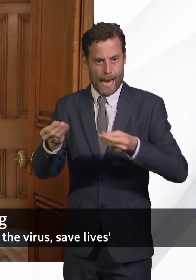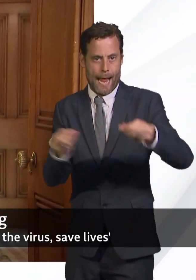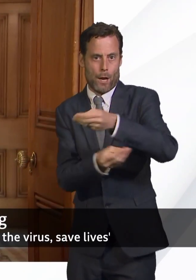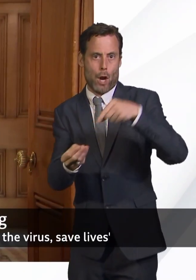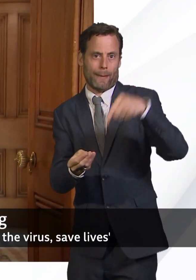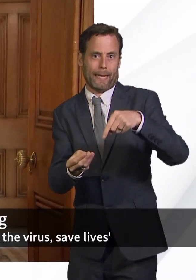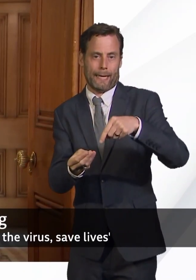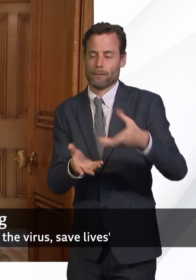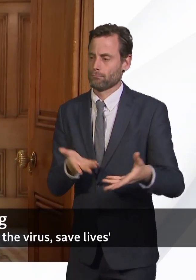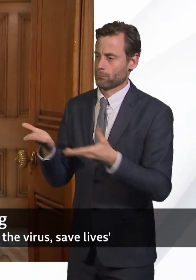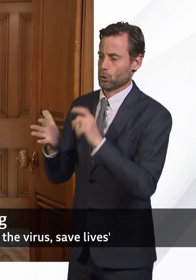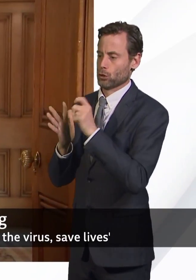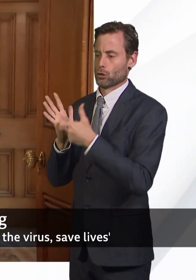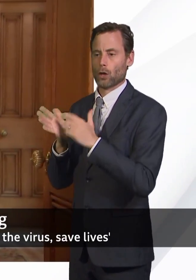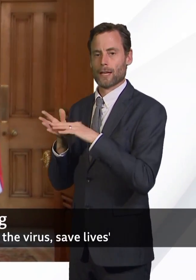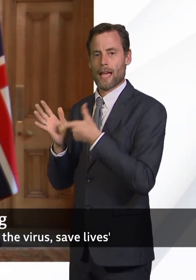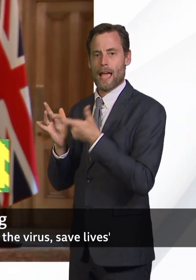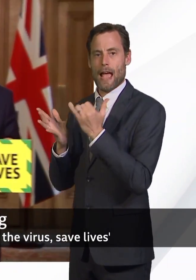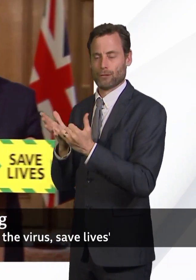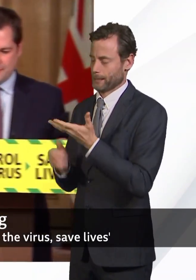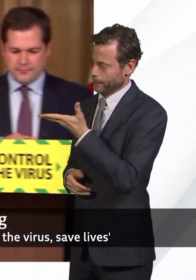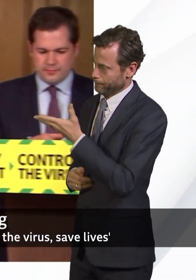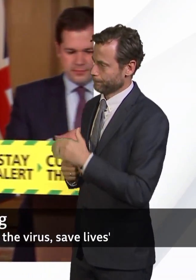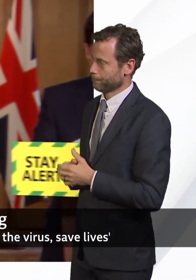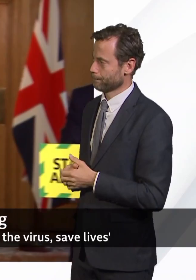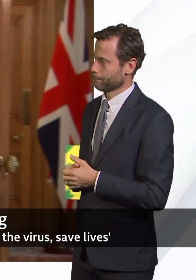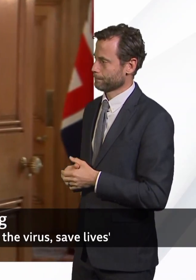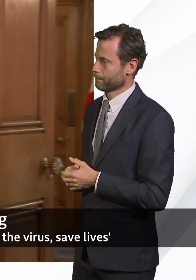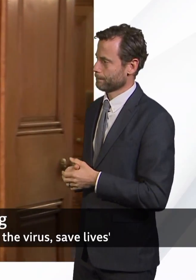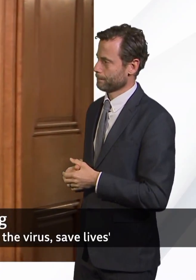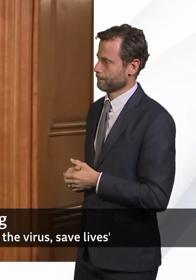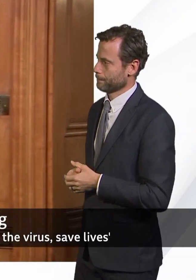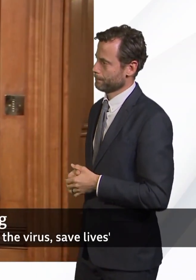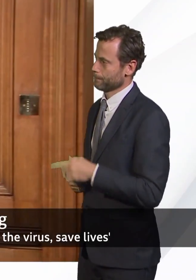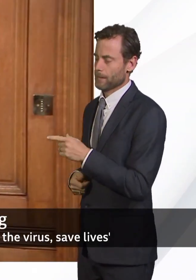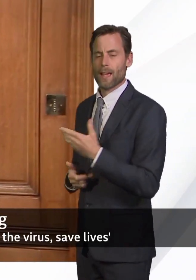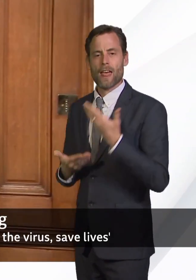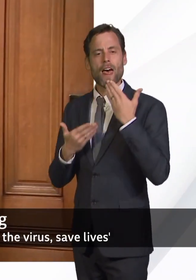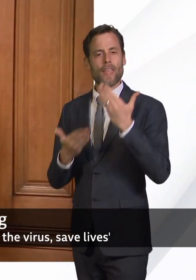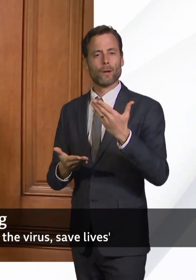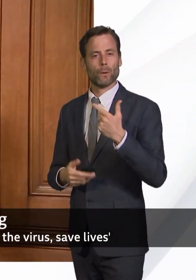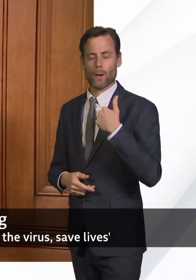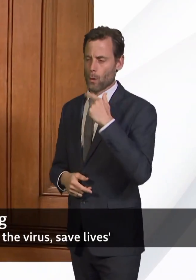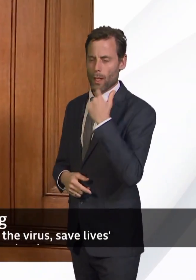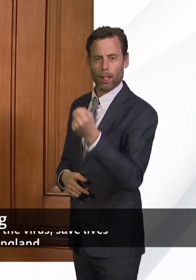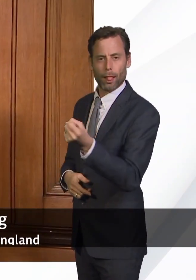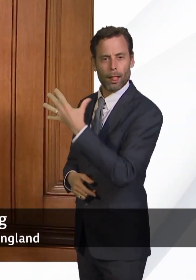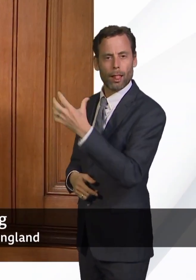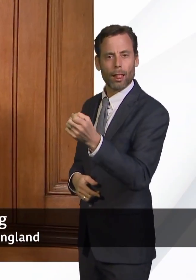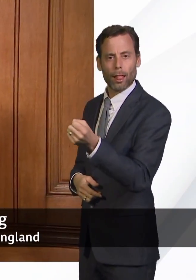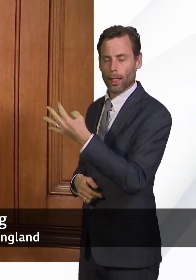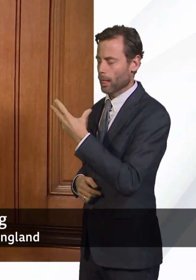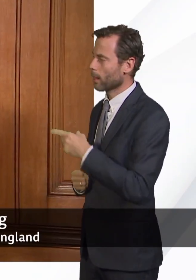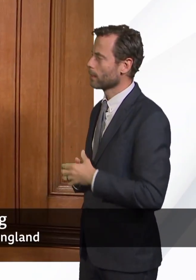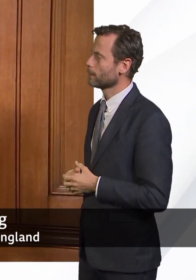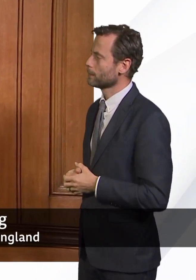to Dr. Harries. Jenny. Thank you. So I'm going to run through some of the slides which